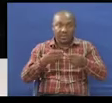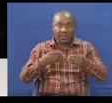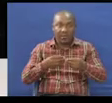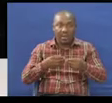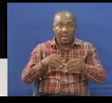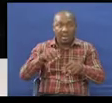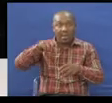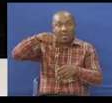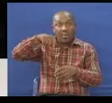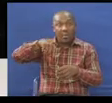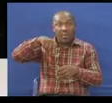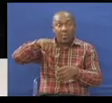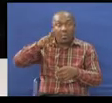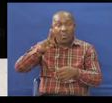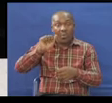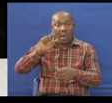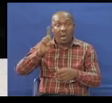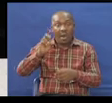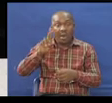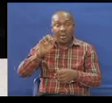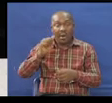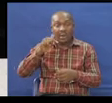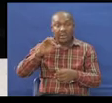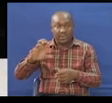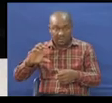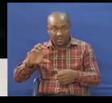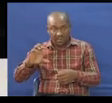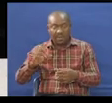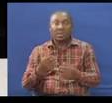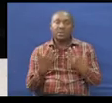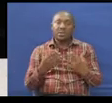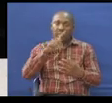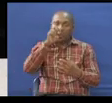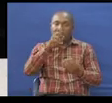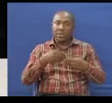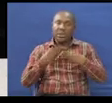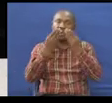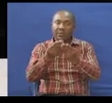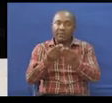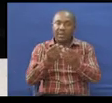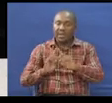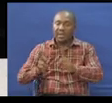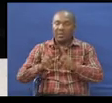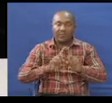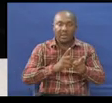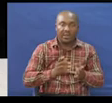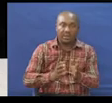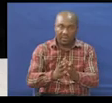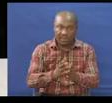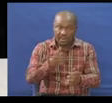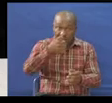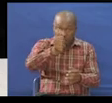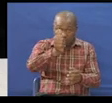But a question can be given in different ways. What you need here is to rearrange. Let us have one